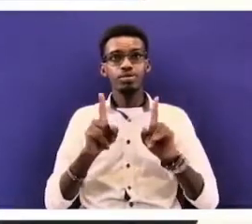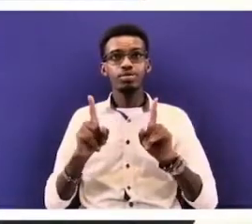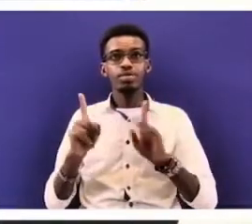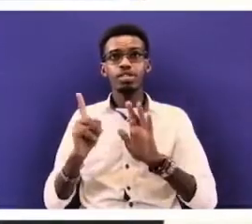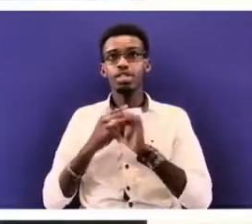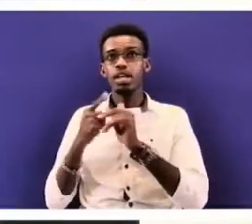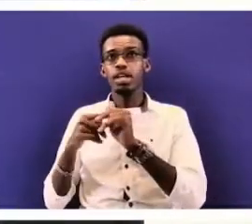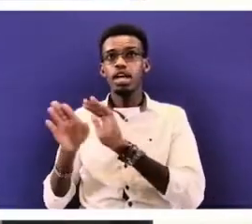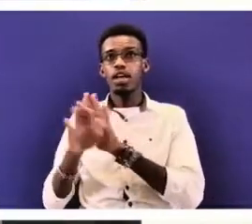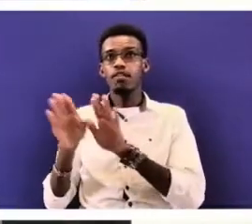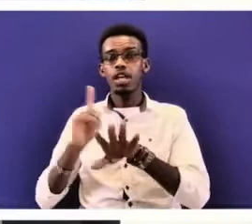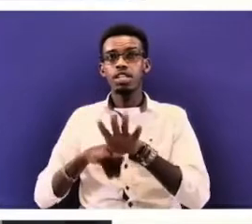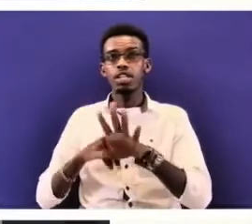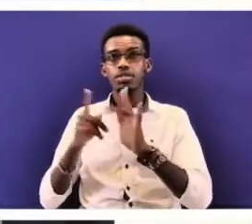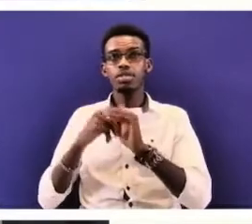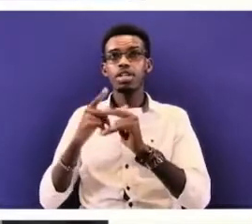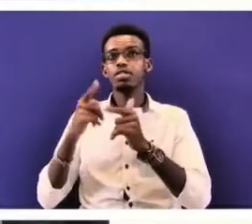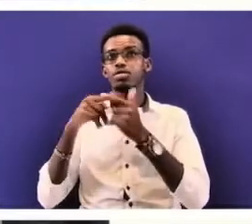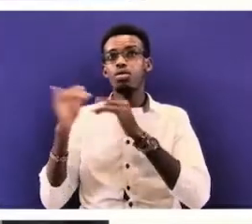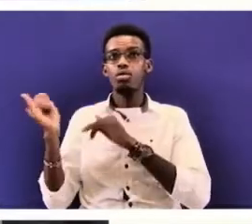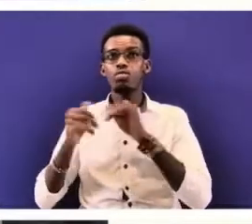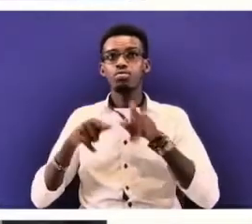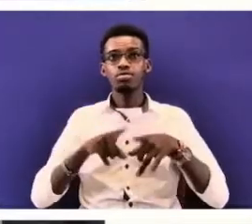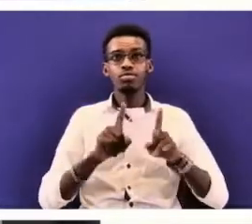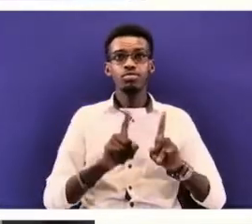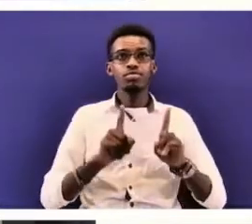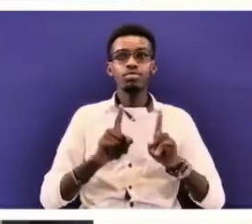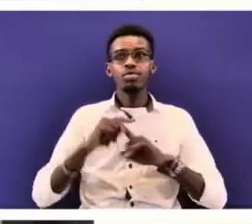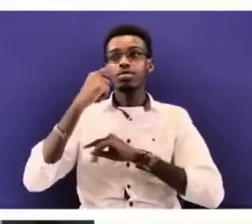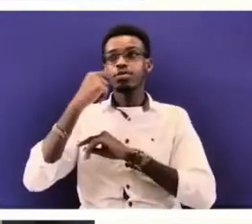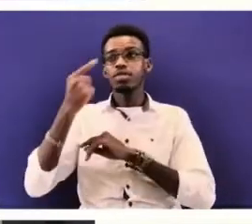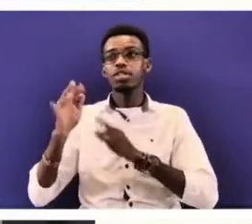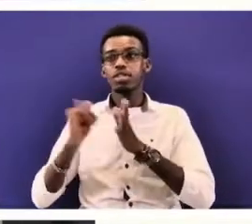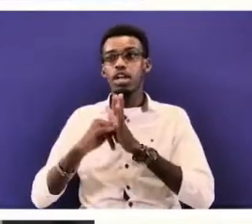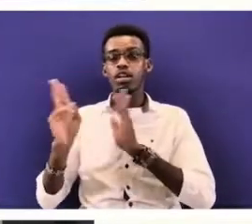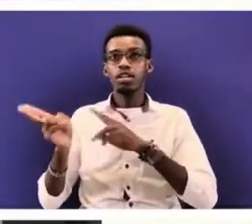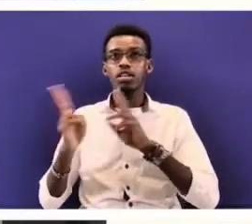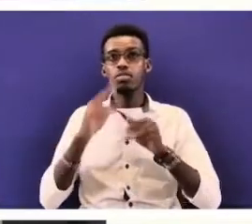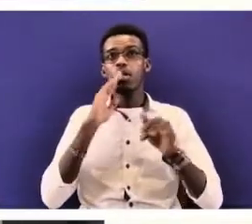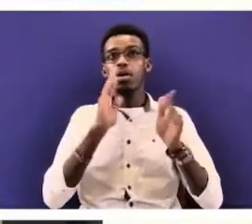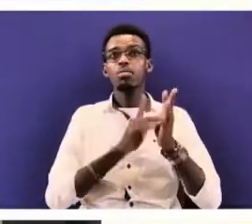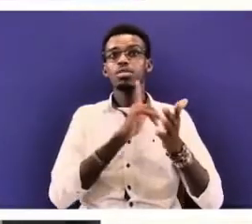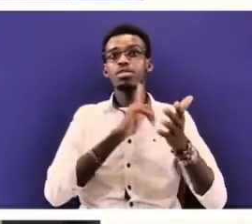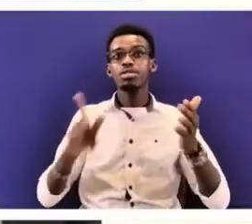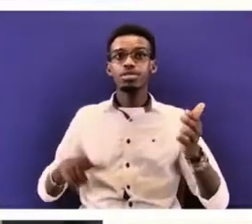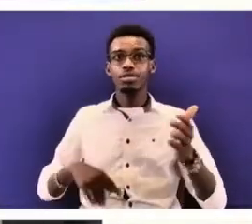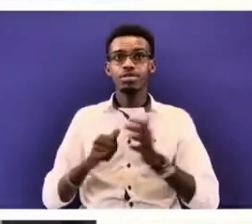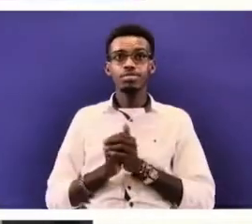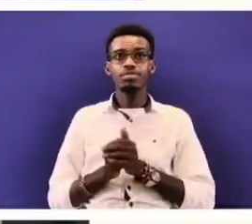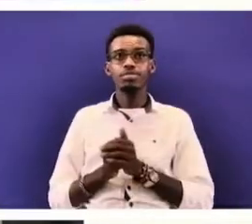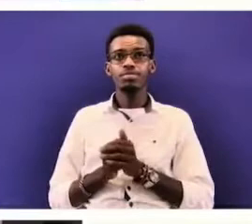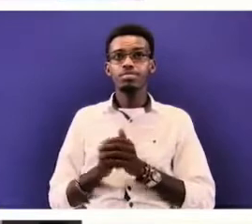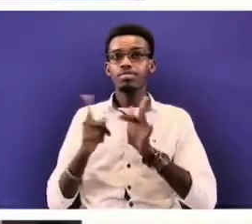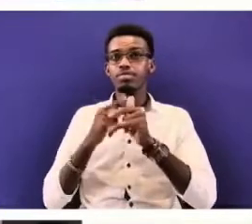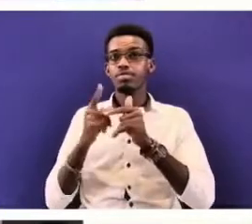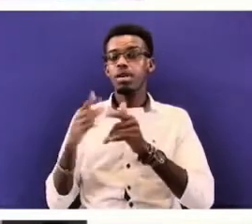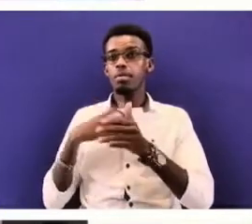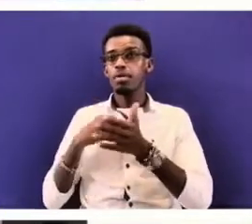every time someone stood up to introduce themselves, they say the usual, "Praise God." And then the people